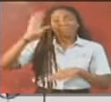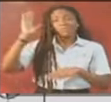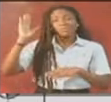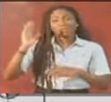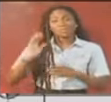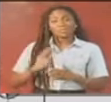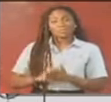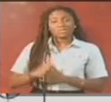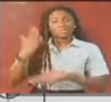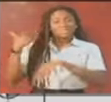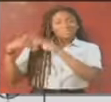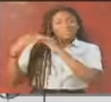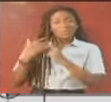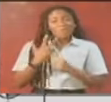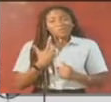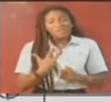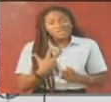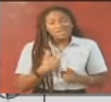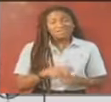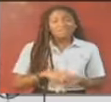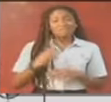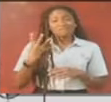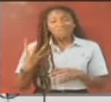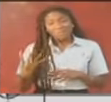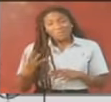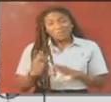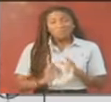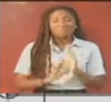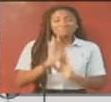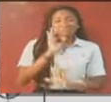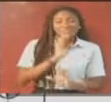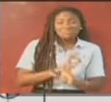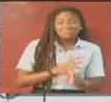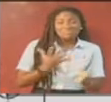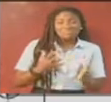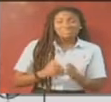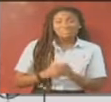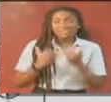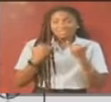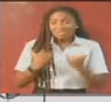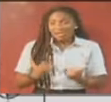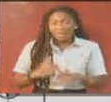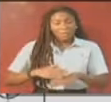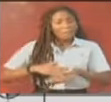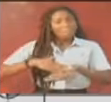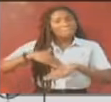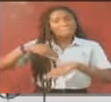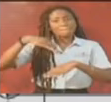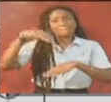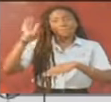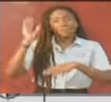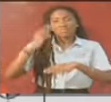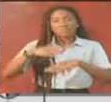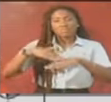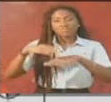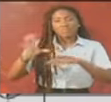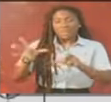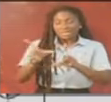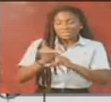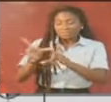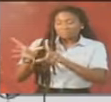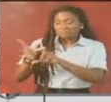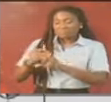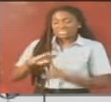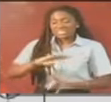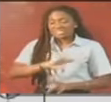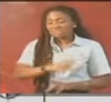ranged between 3 and 4 in February and maybe 6 and 7 in March. But we will have more of that descriptive and